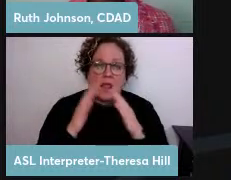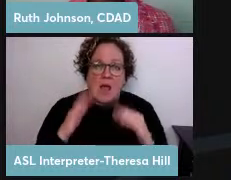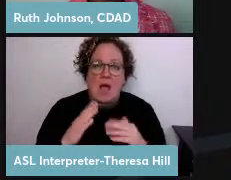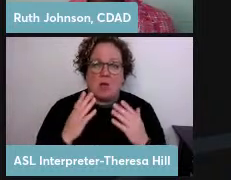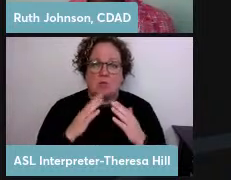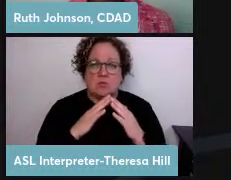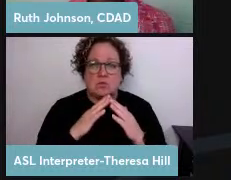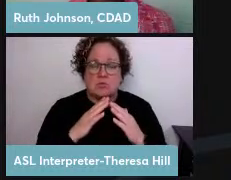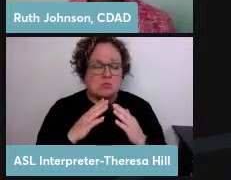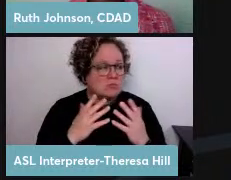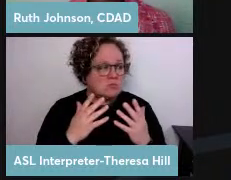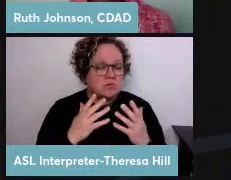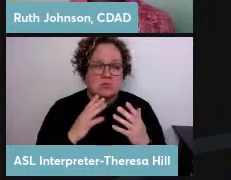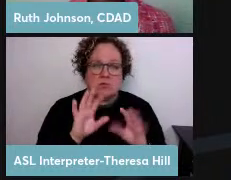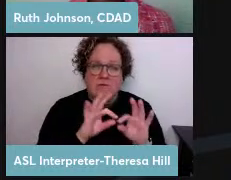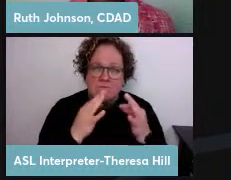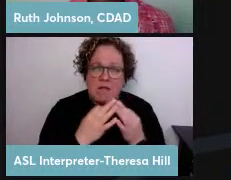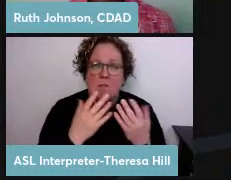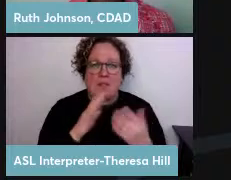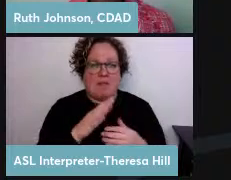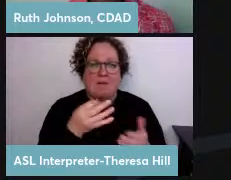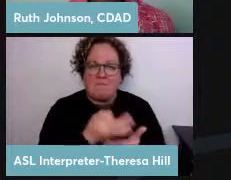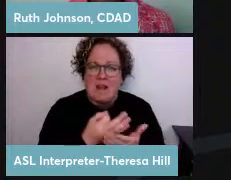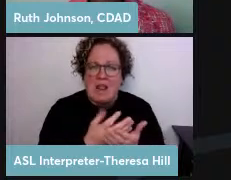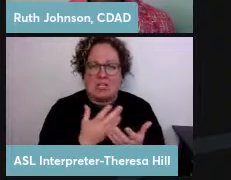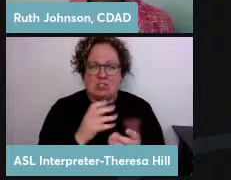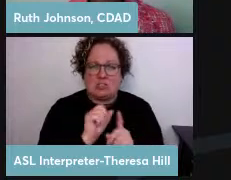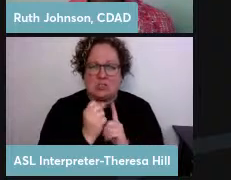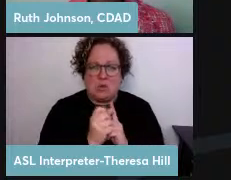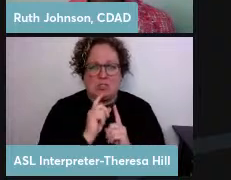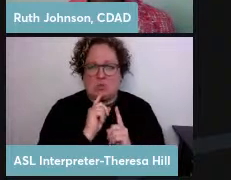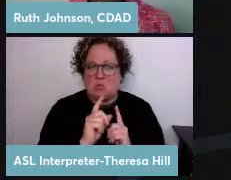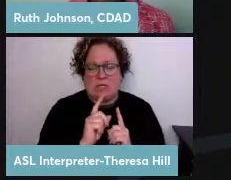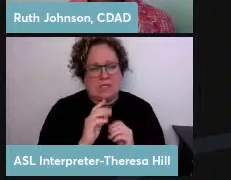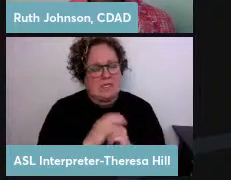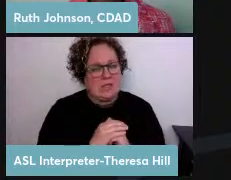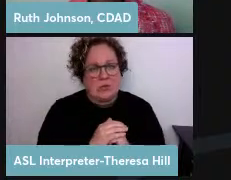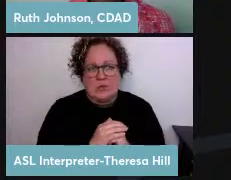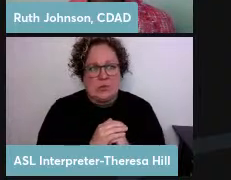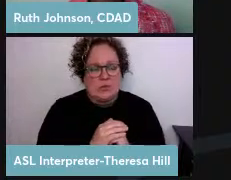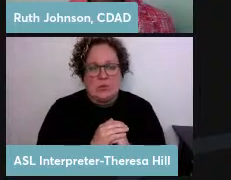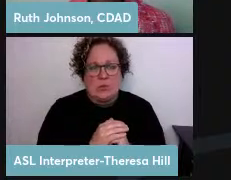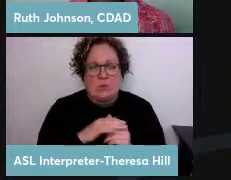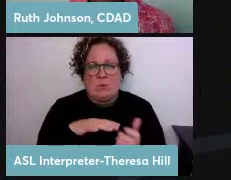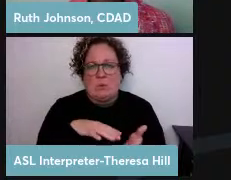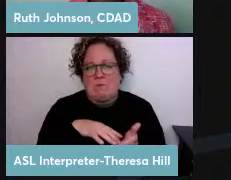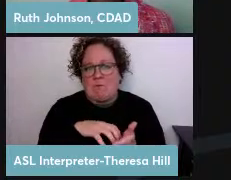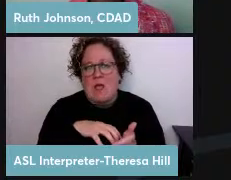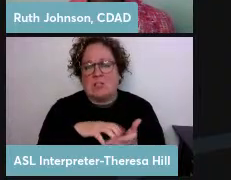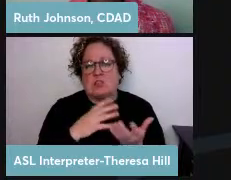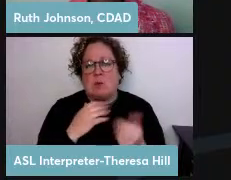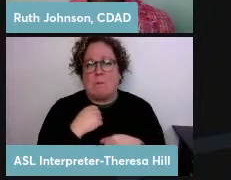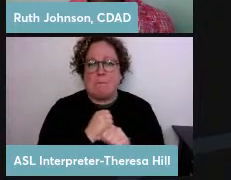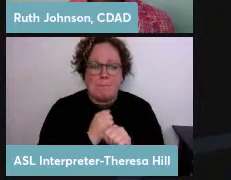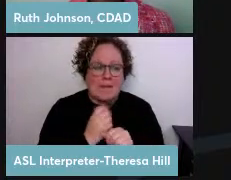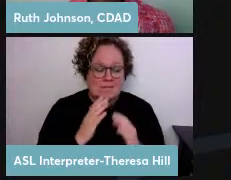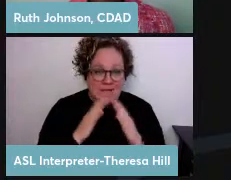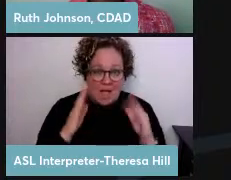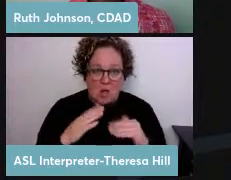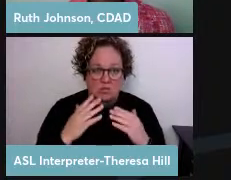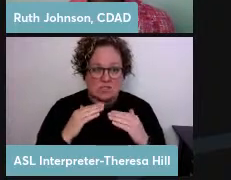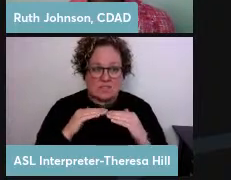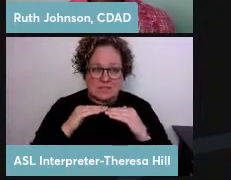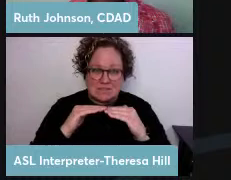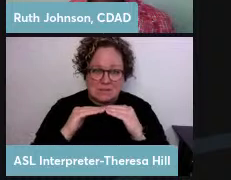financial situation is so fragile that it makes housing stability very difficult